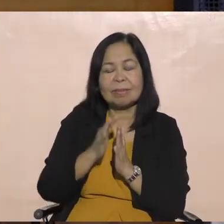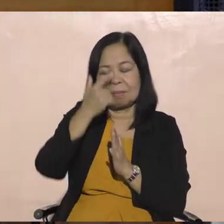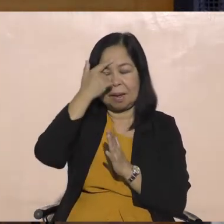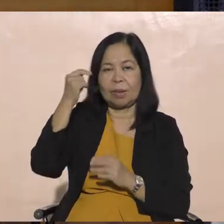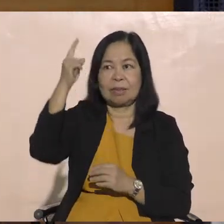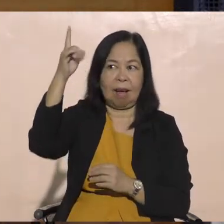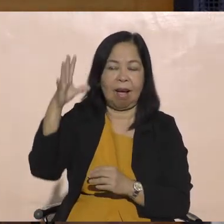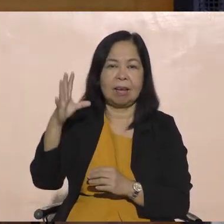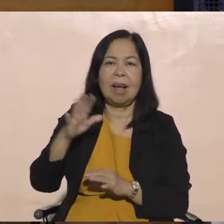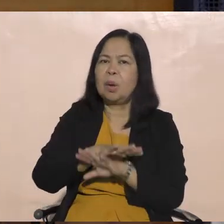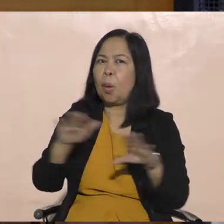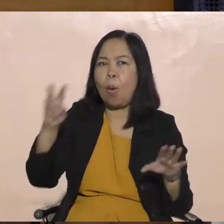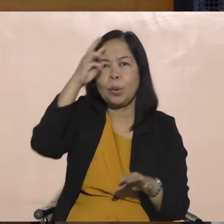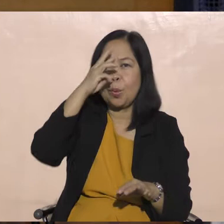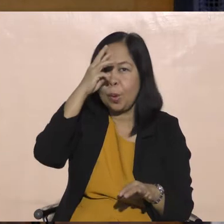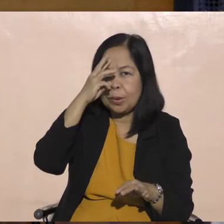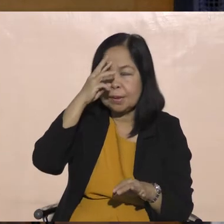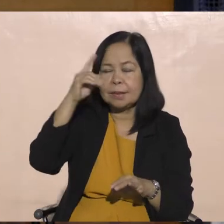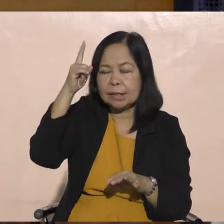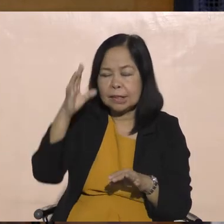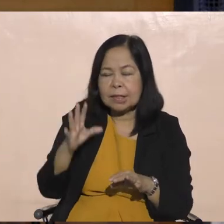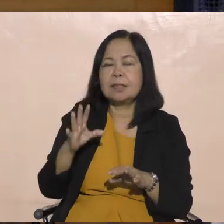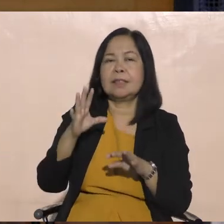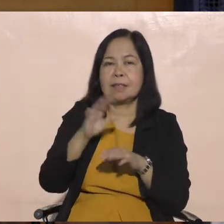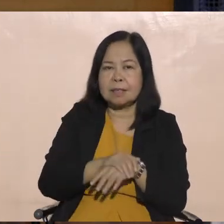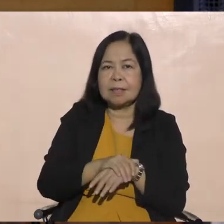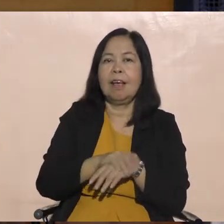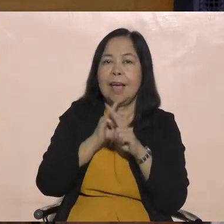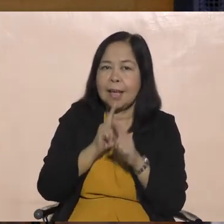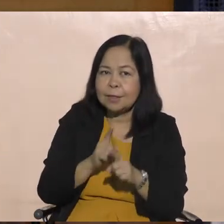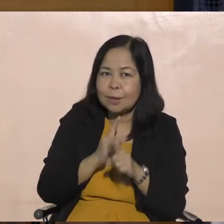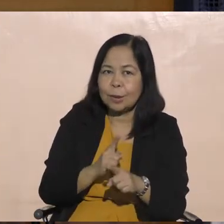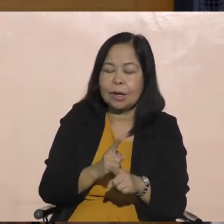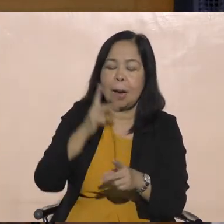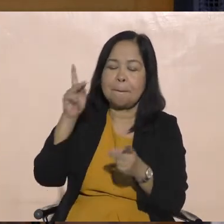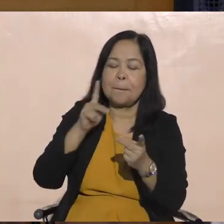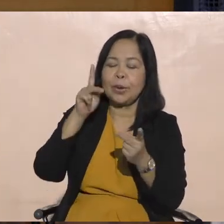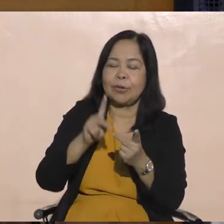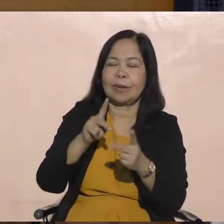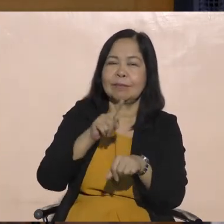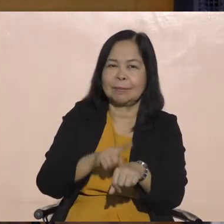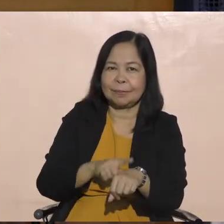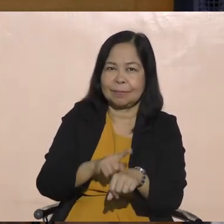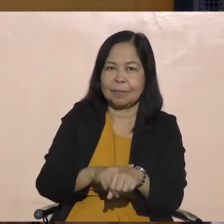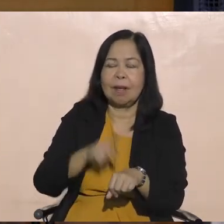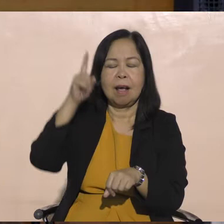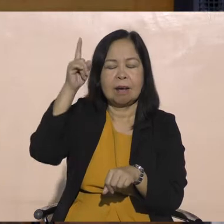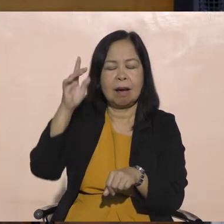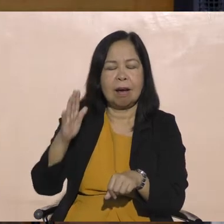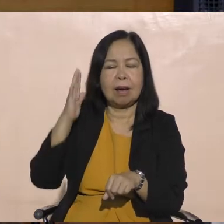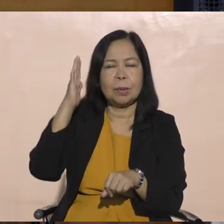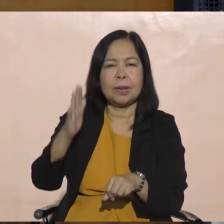Hallelujah. My dear brothers and sisters, you know what? God will deliver you at the right time. God